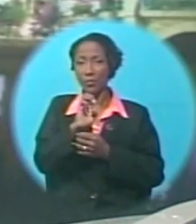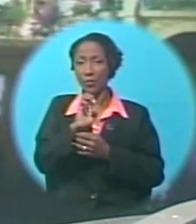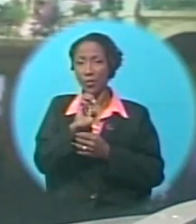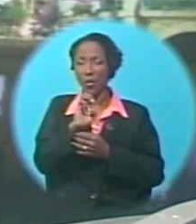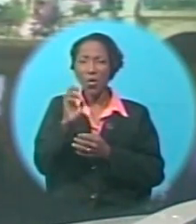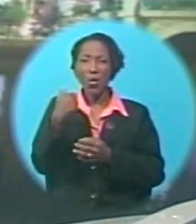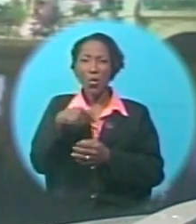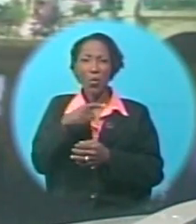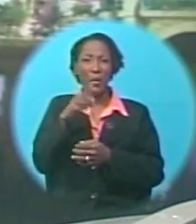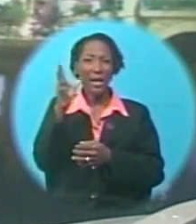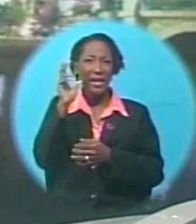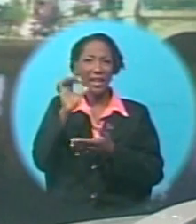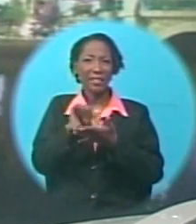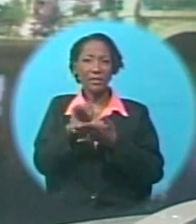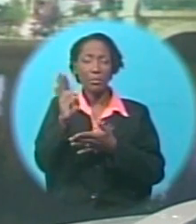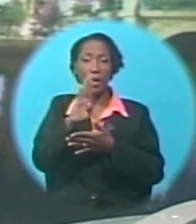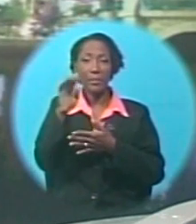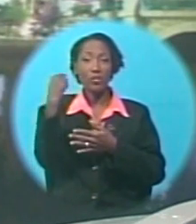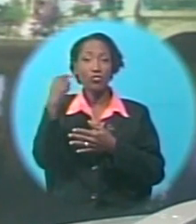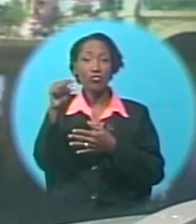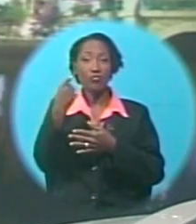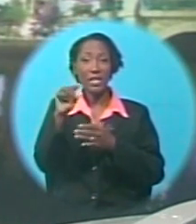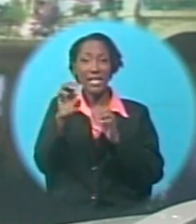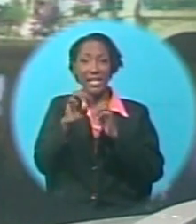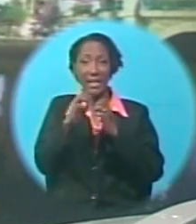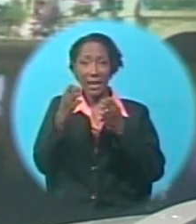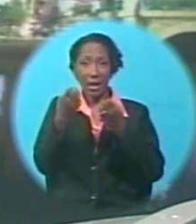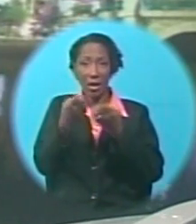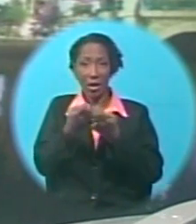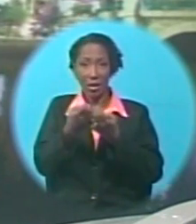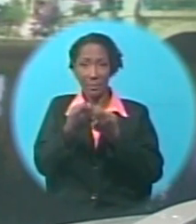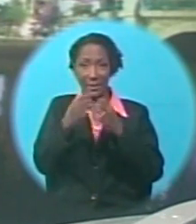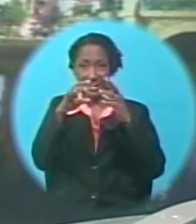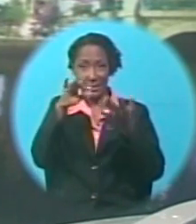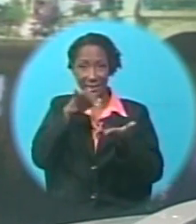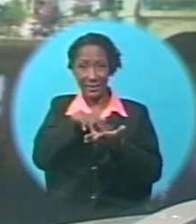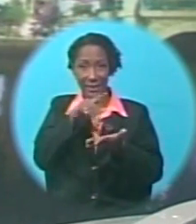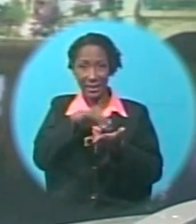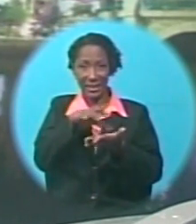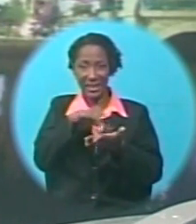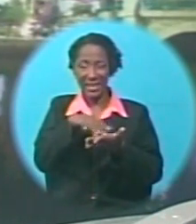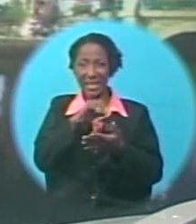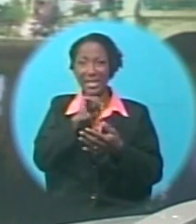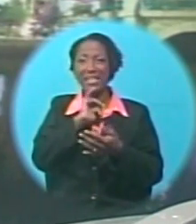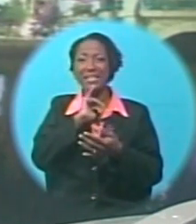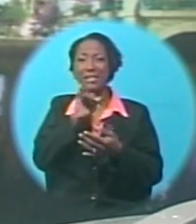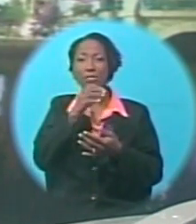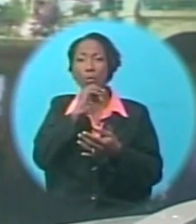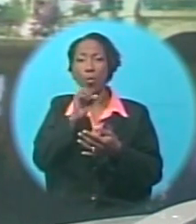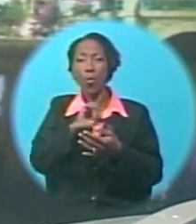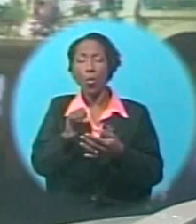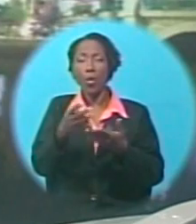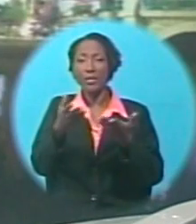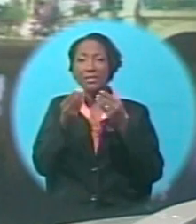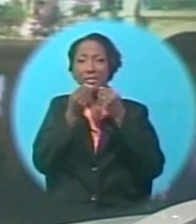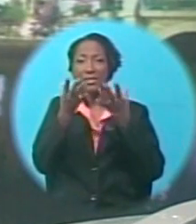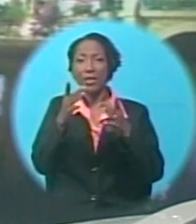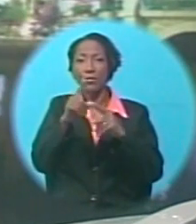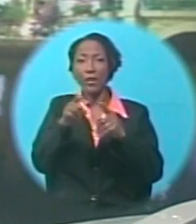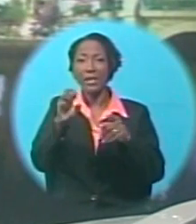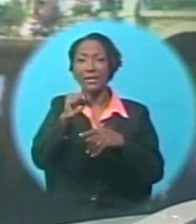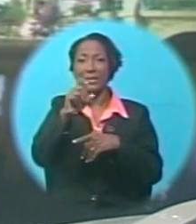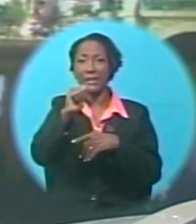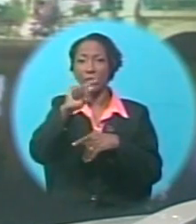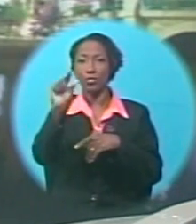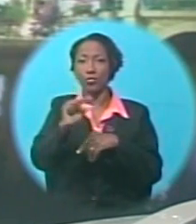we're hearing that the Barbados Green Economy Scoping Study is to some extent outdated. This suggestion from St. George South Member of